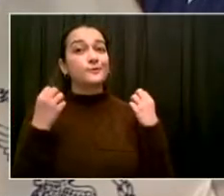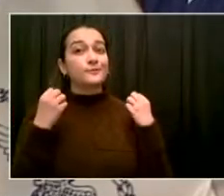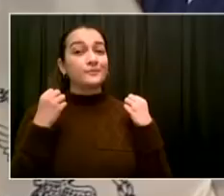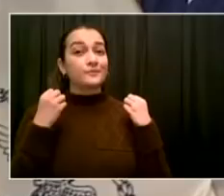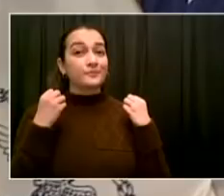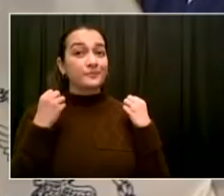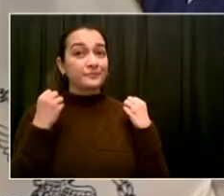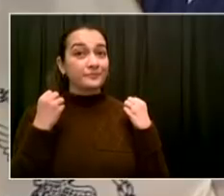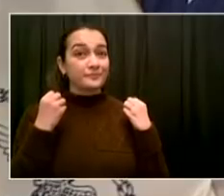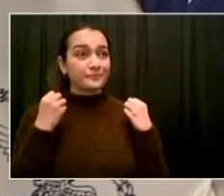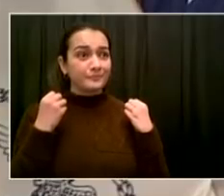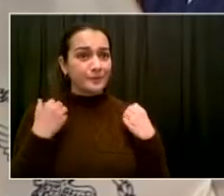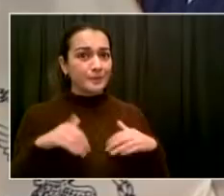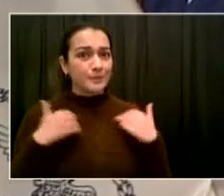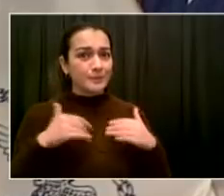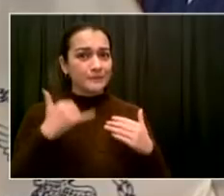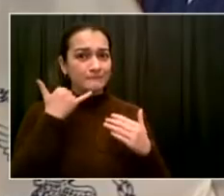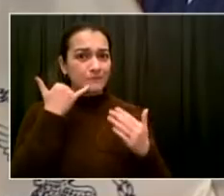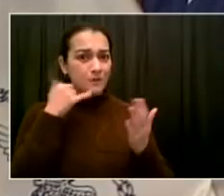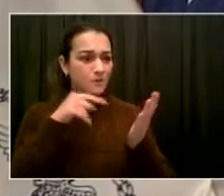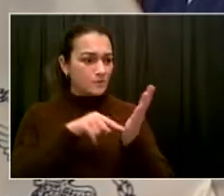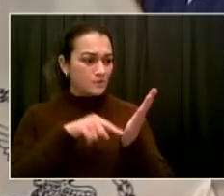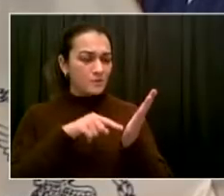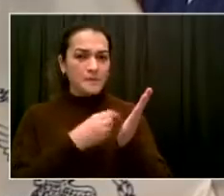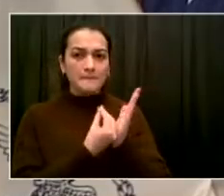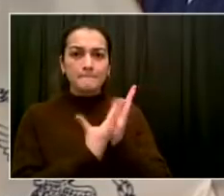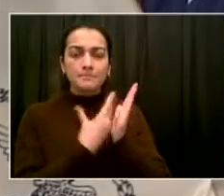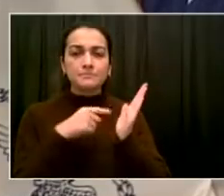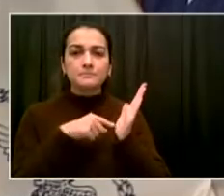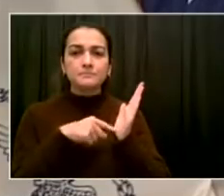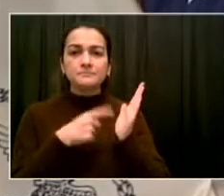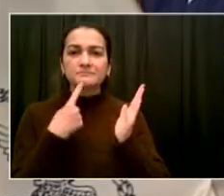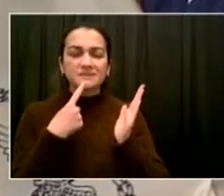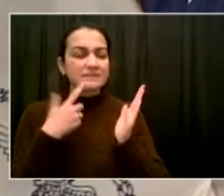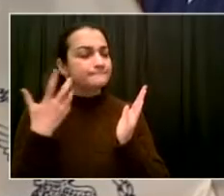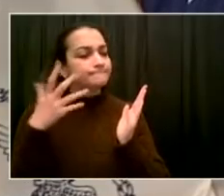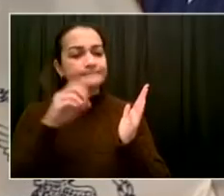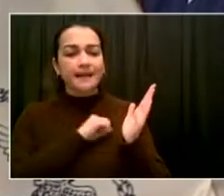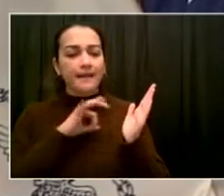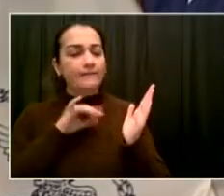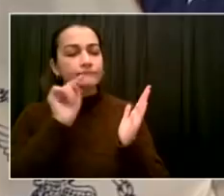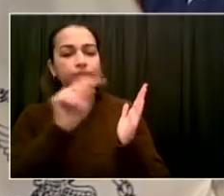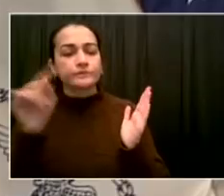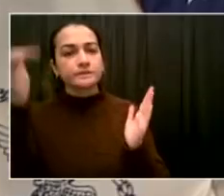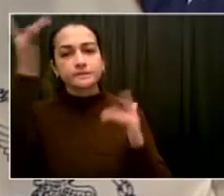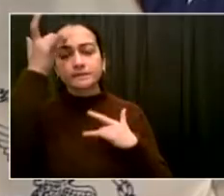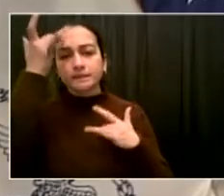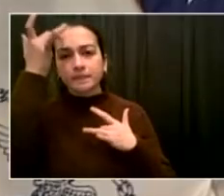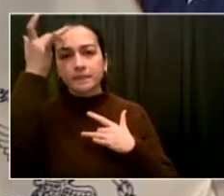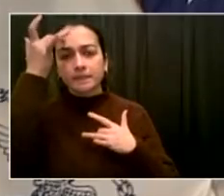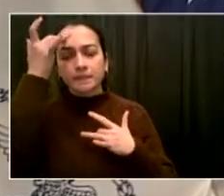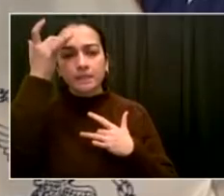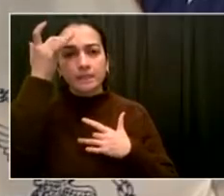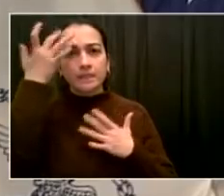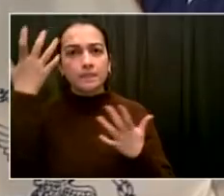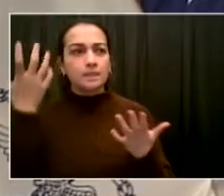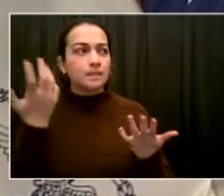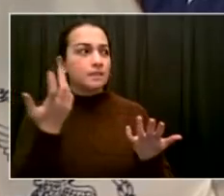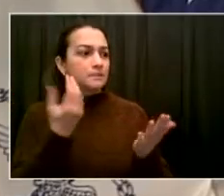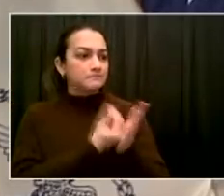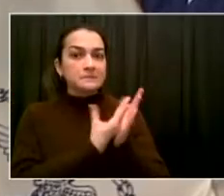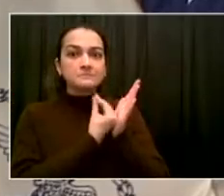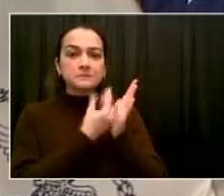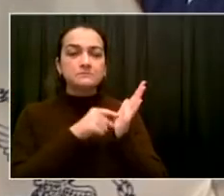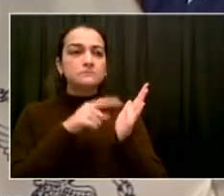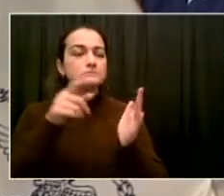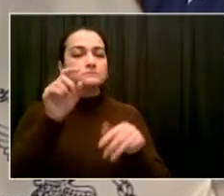you say to these workers, and what is the I guess plan if there are these rapid number of cases? These cases are rising. You